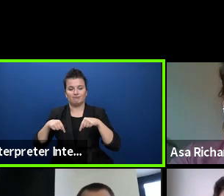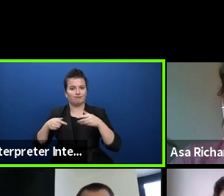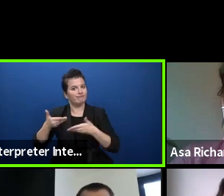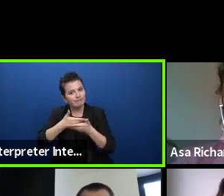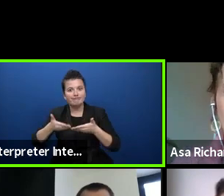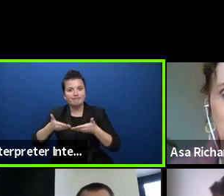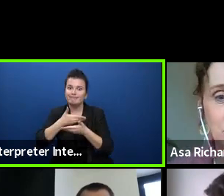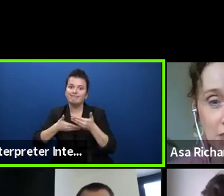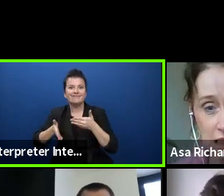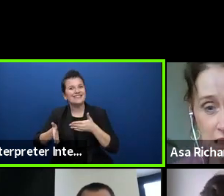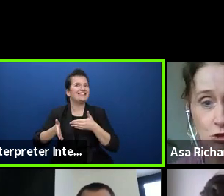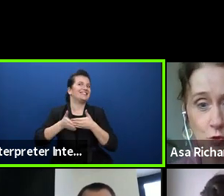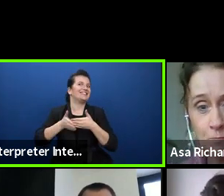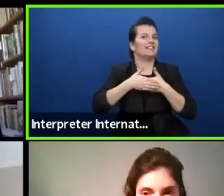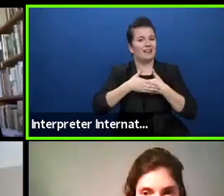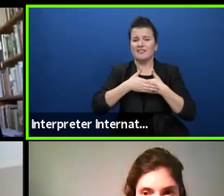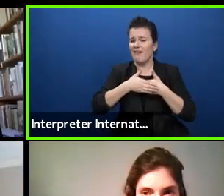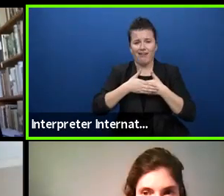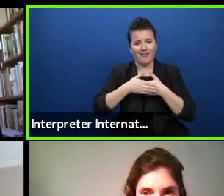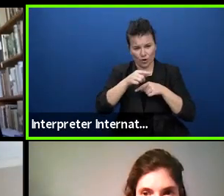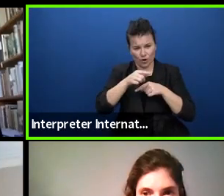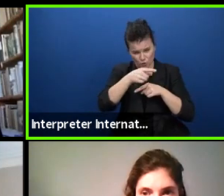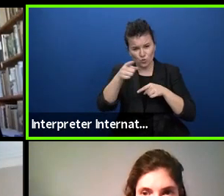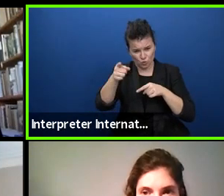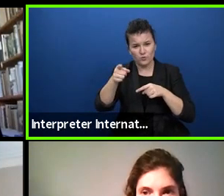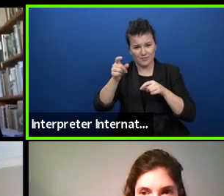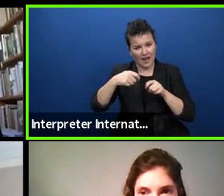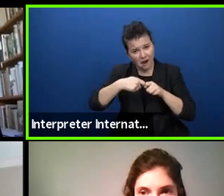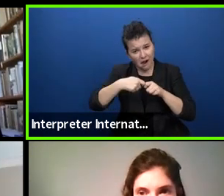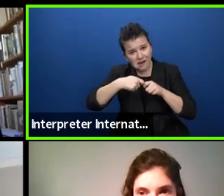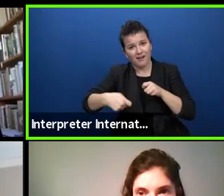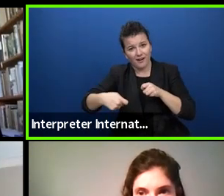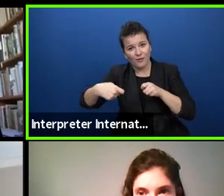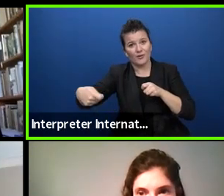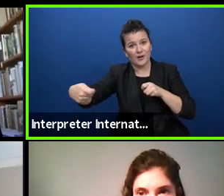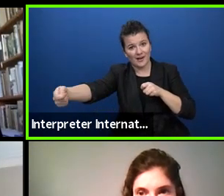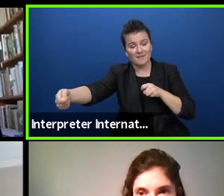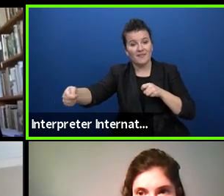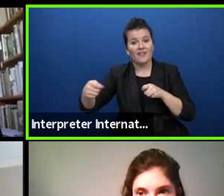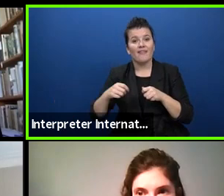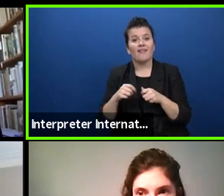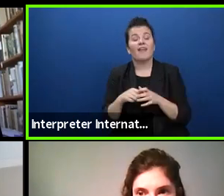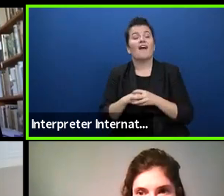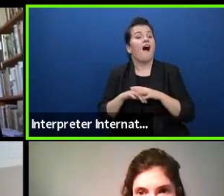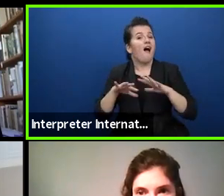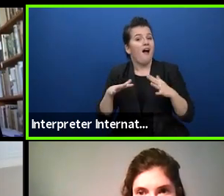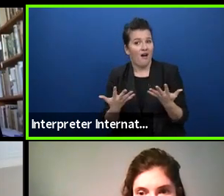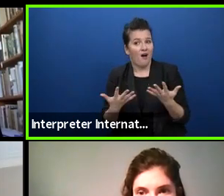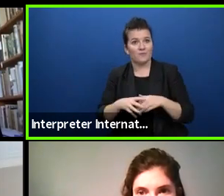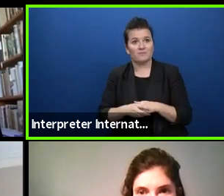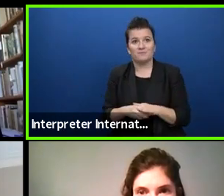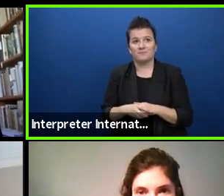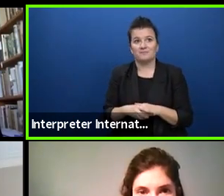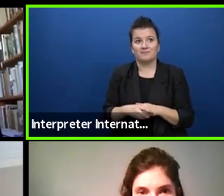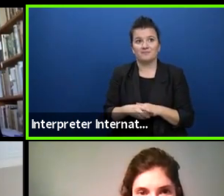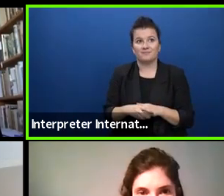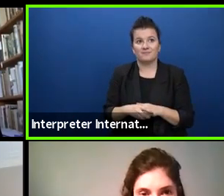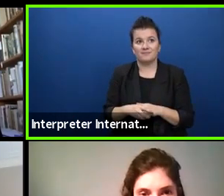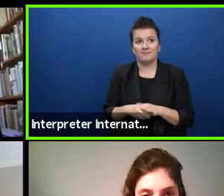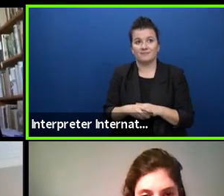You can actually continue in the fun places in the